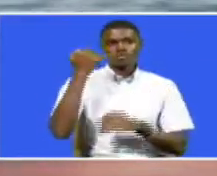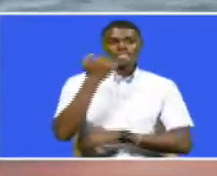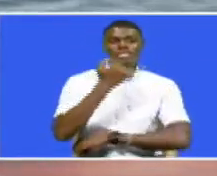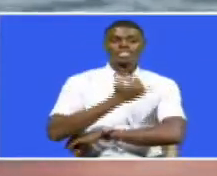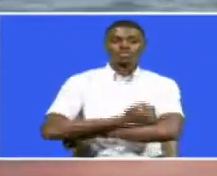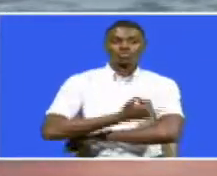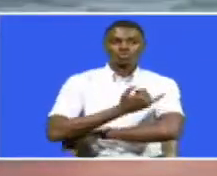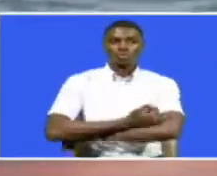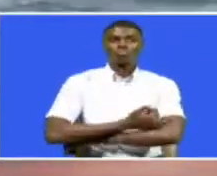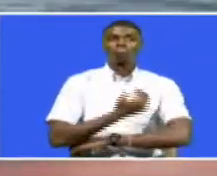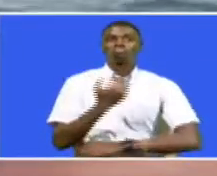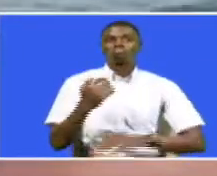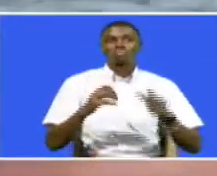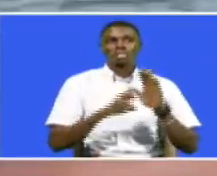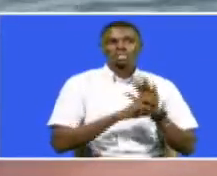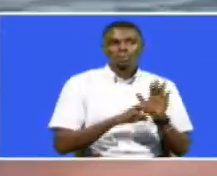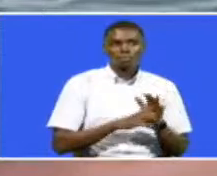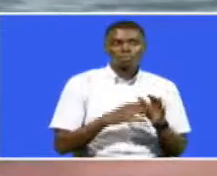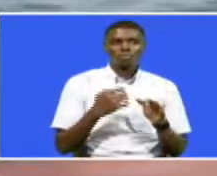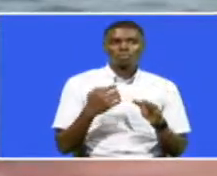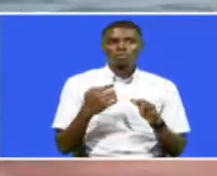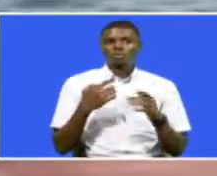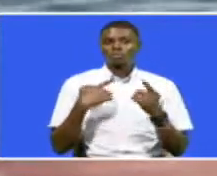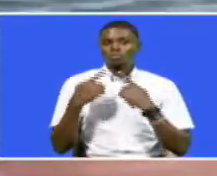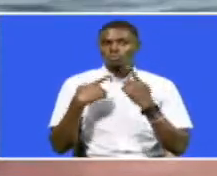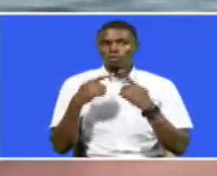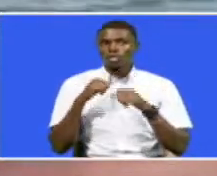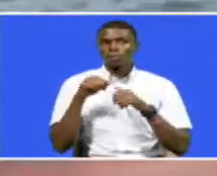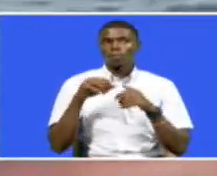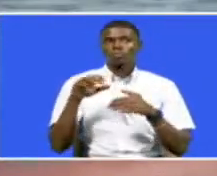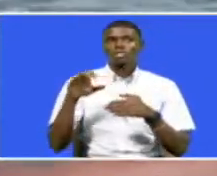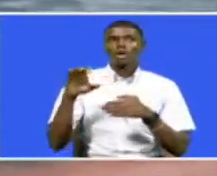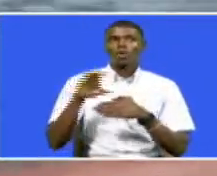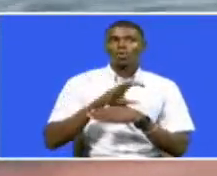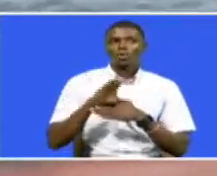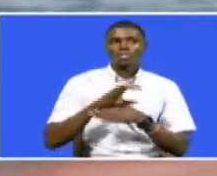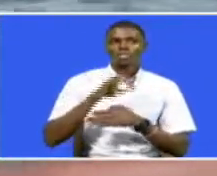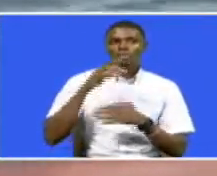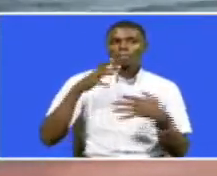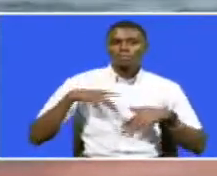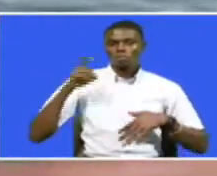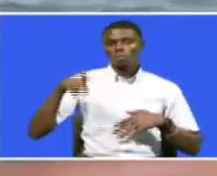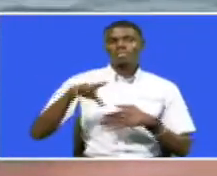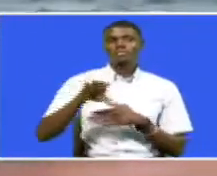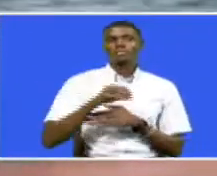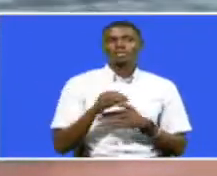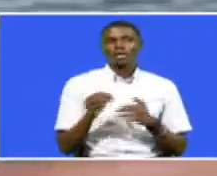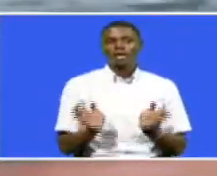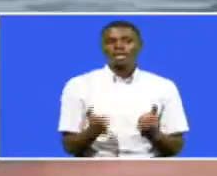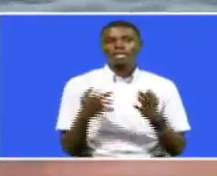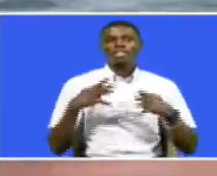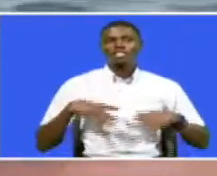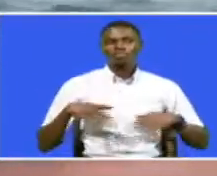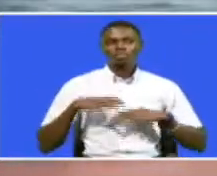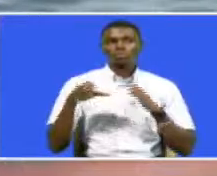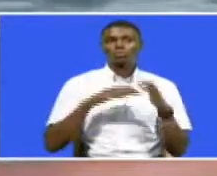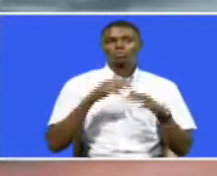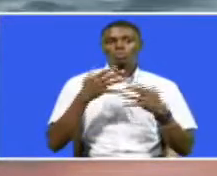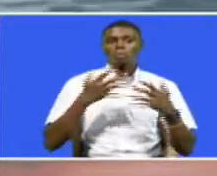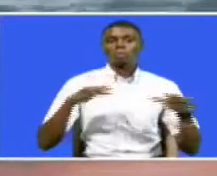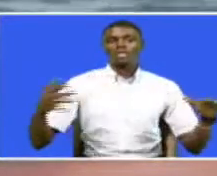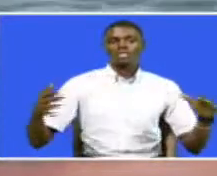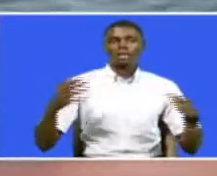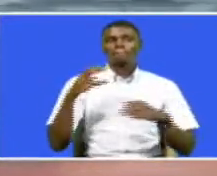institutions, you know, like when we are talking about courses that people need to take, let's encourage guys to do maritime